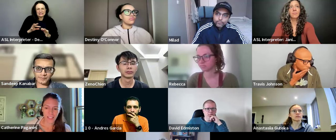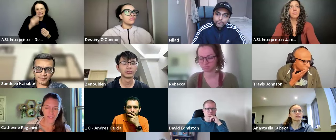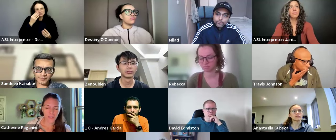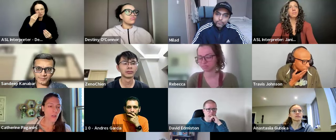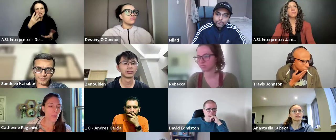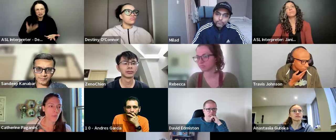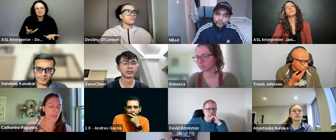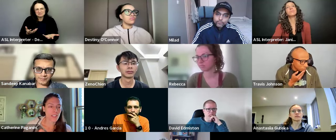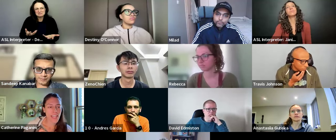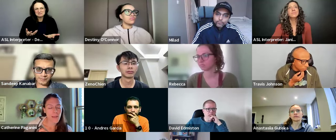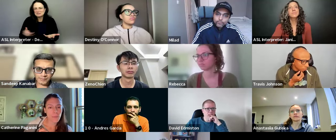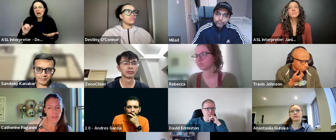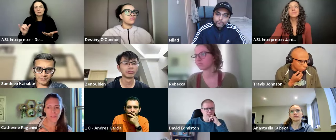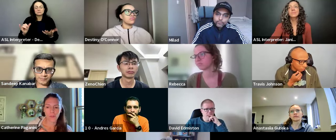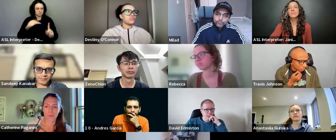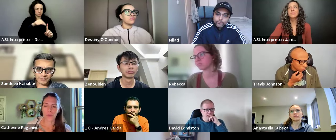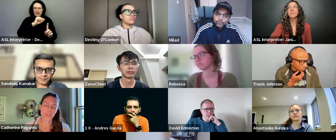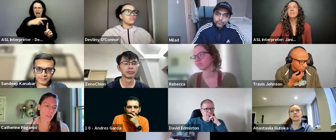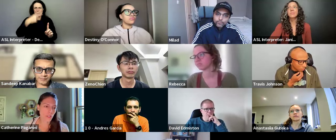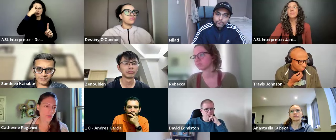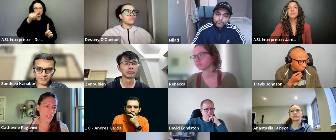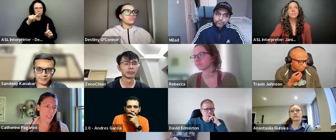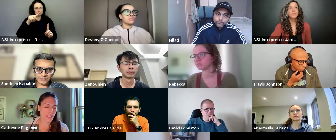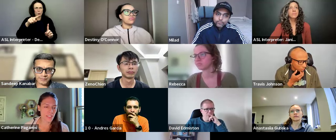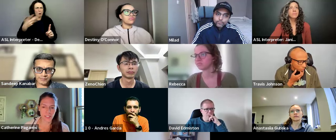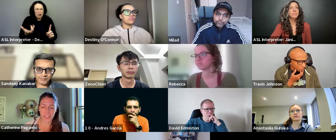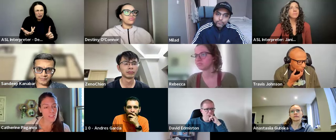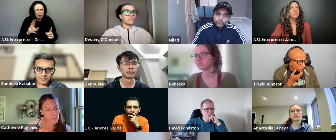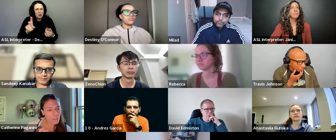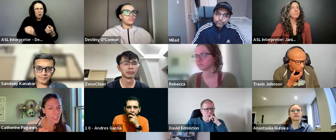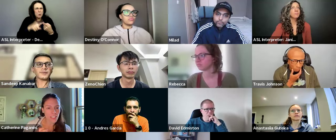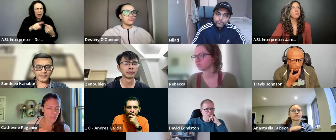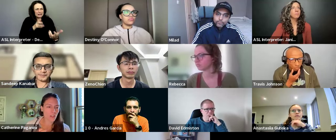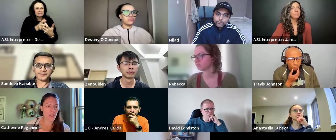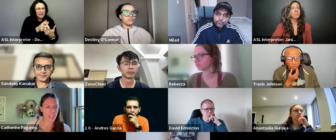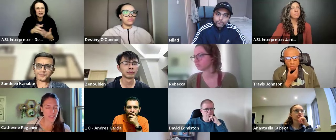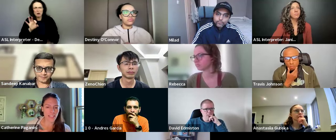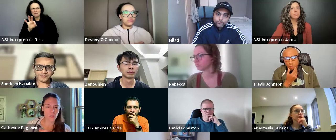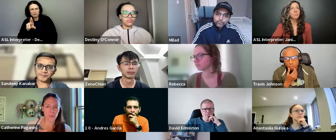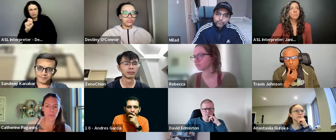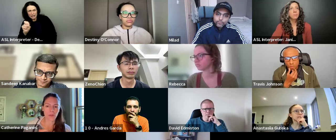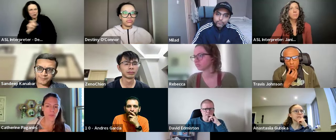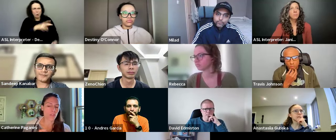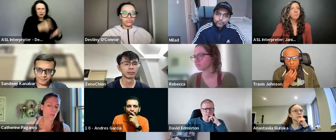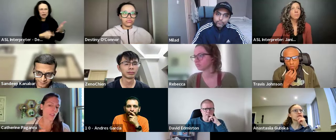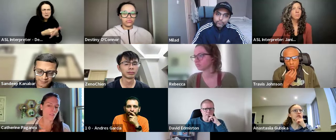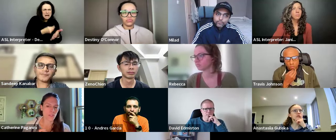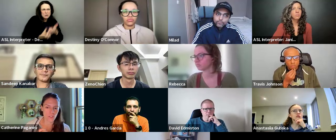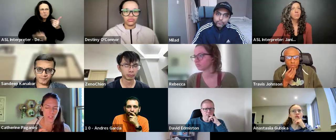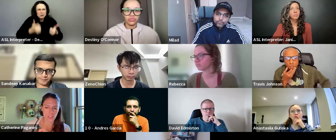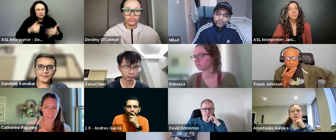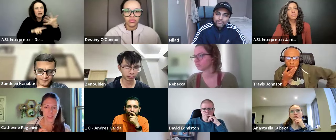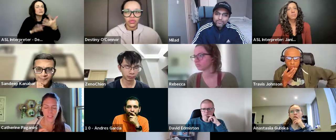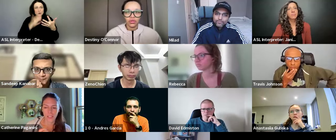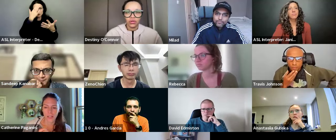this, like, you know, what is the app good for? When should you use it? Is it free? You know, things like that, so people know what to do with it